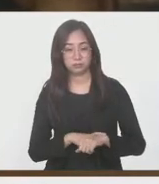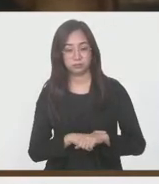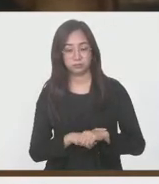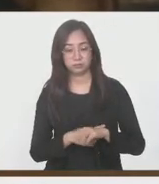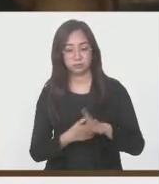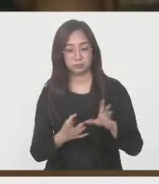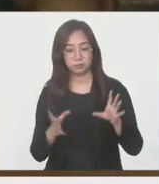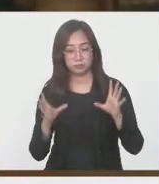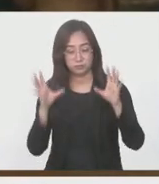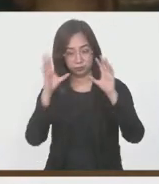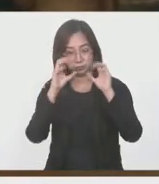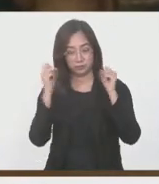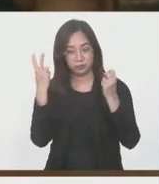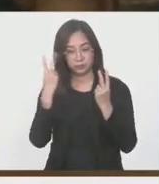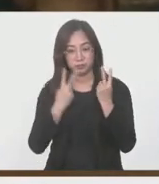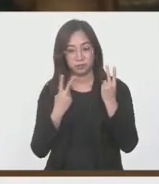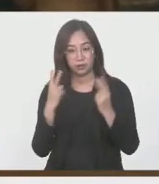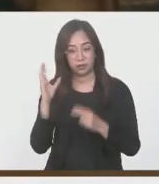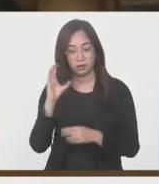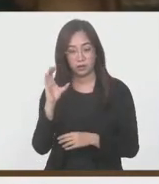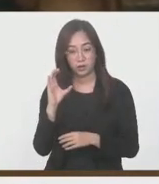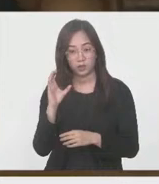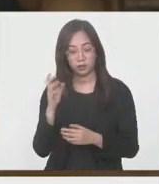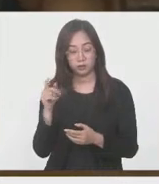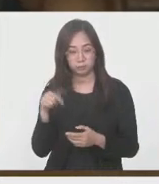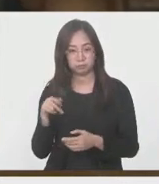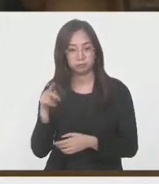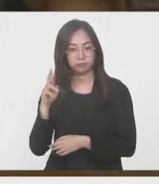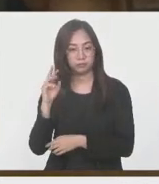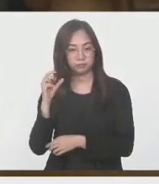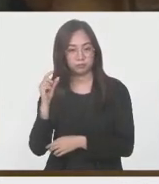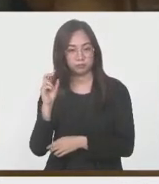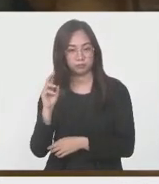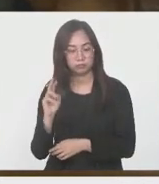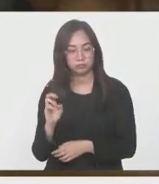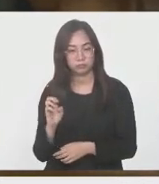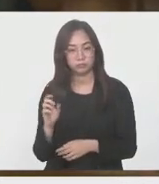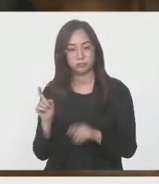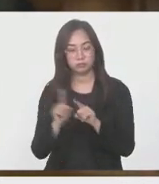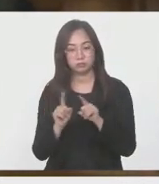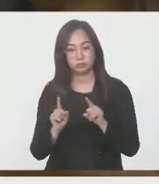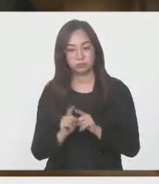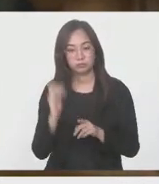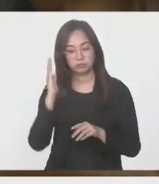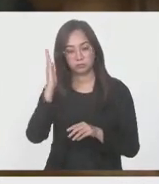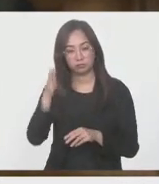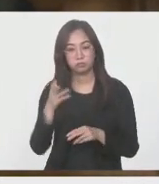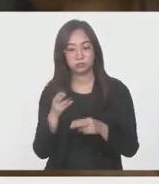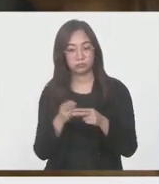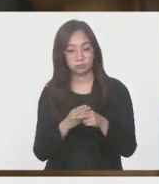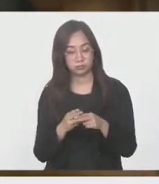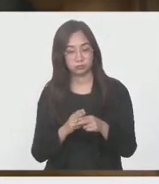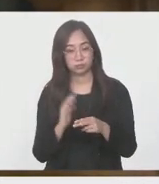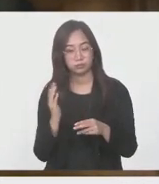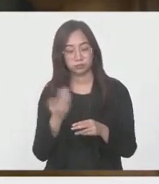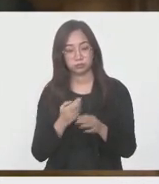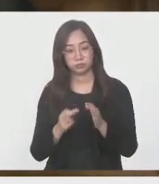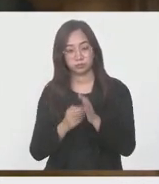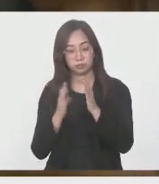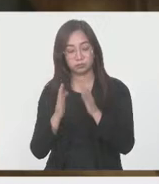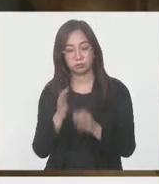during Mr. President's visit in the Czech Republic in Prague, but also in the future. Very soon, our Minister